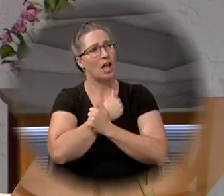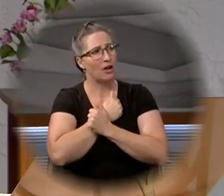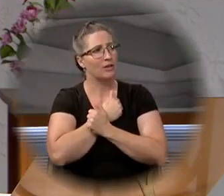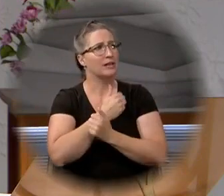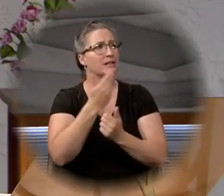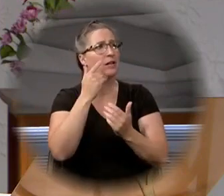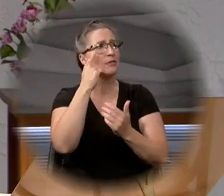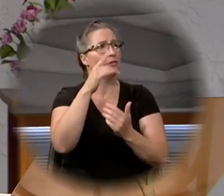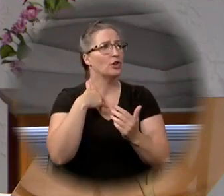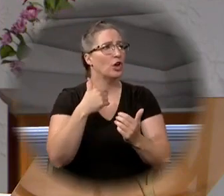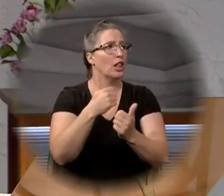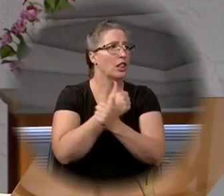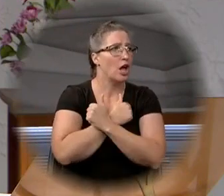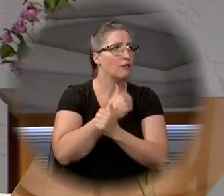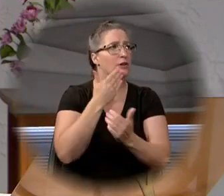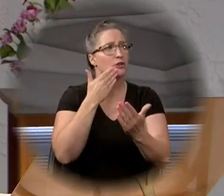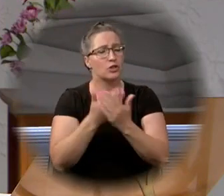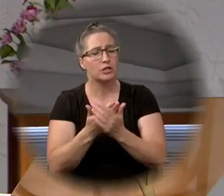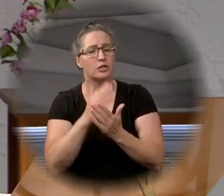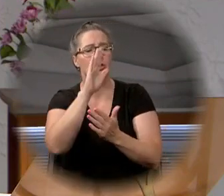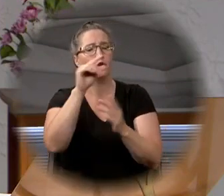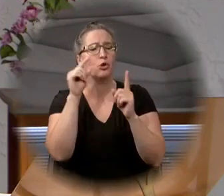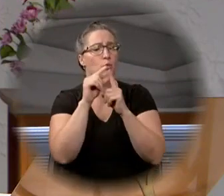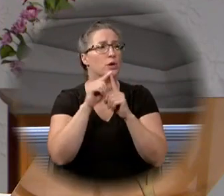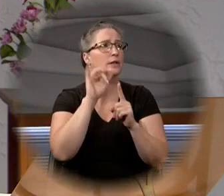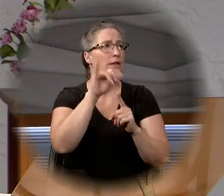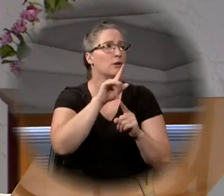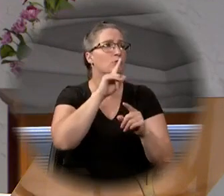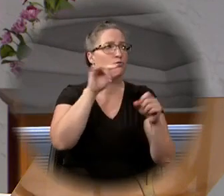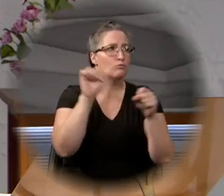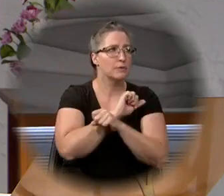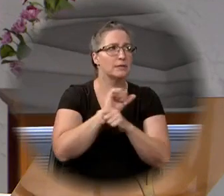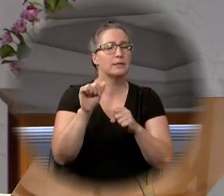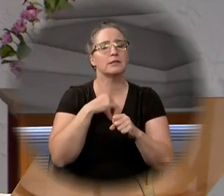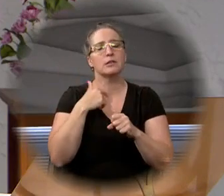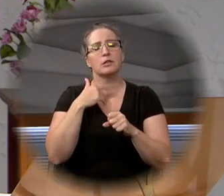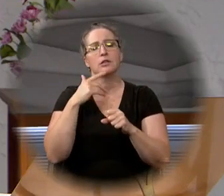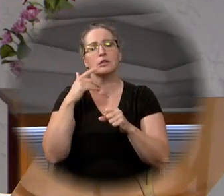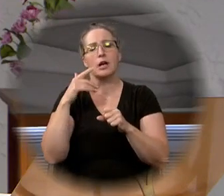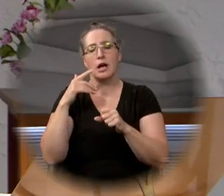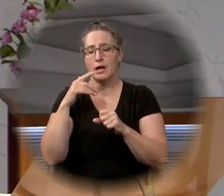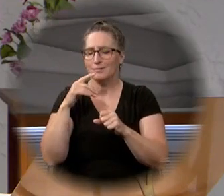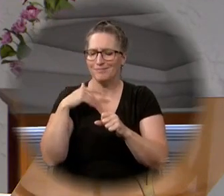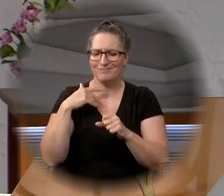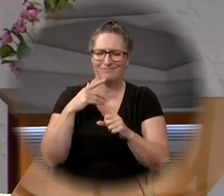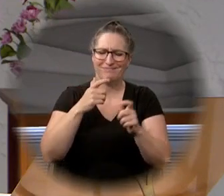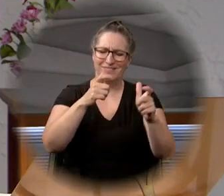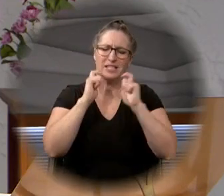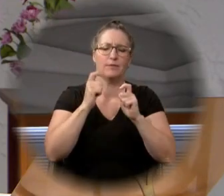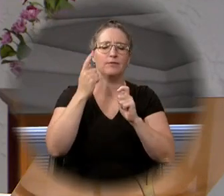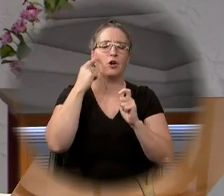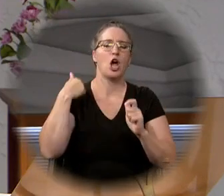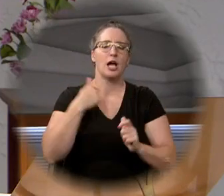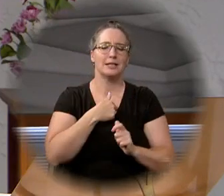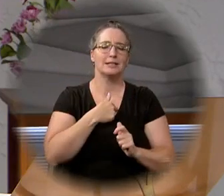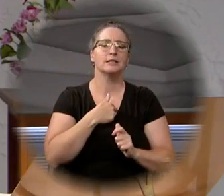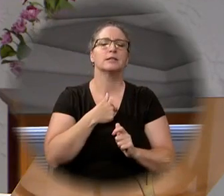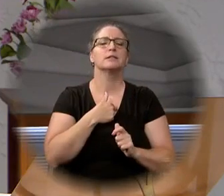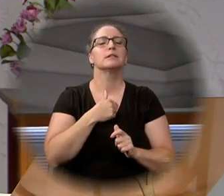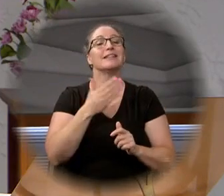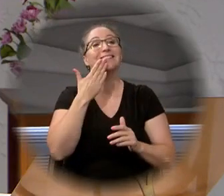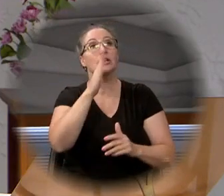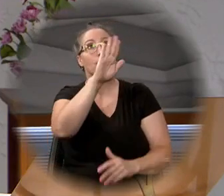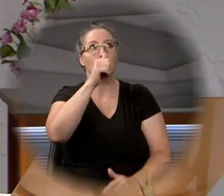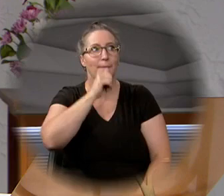of that love and goodness, your word that is truly a treasure and a pearl of great price in our lives. Thank you for